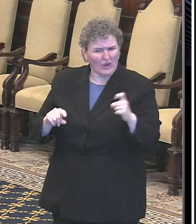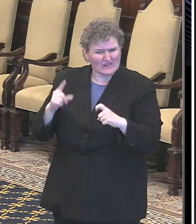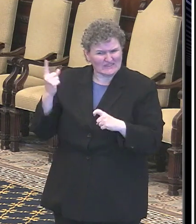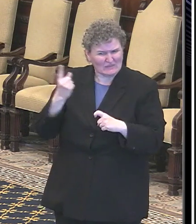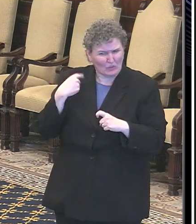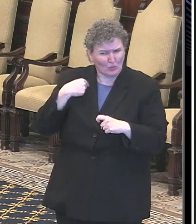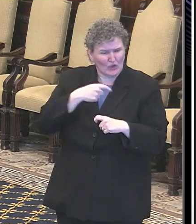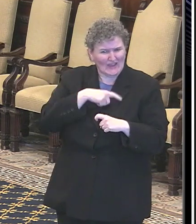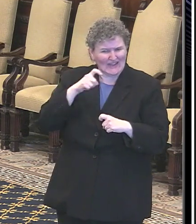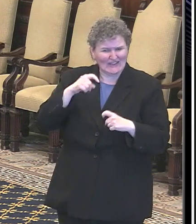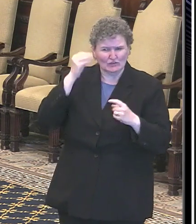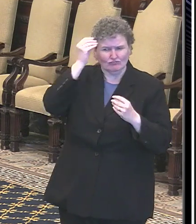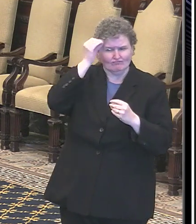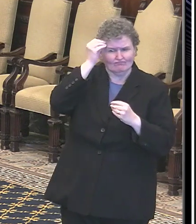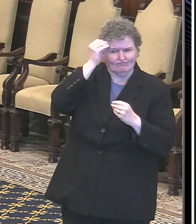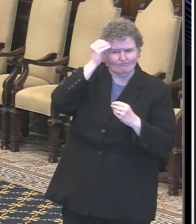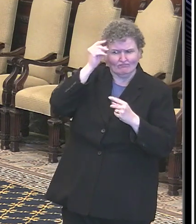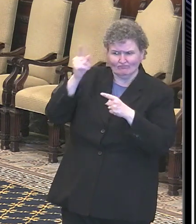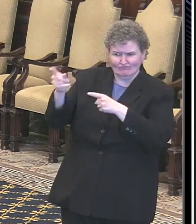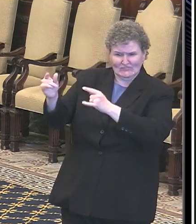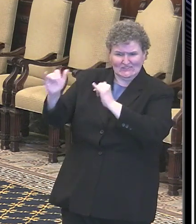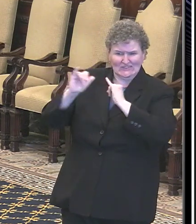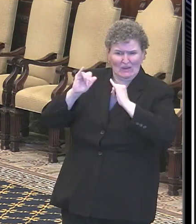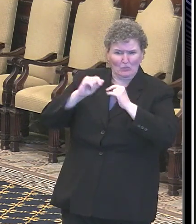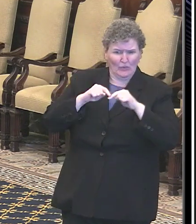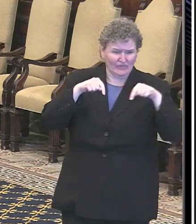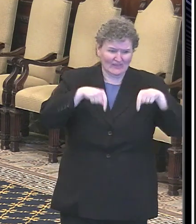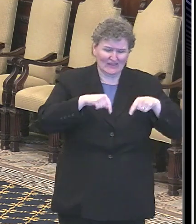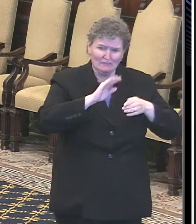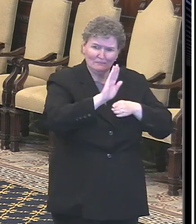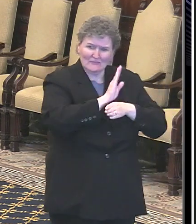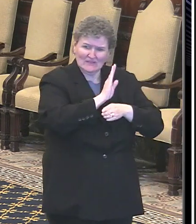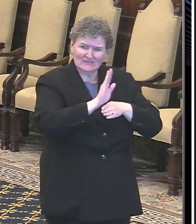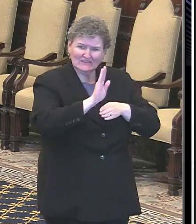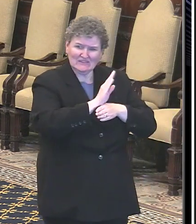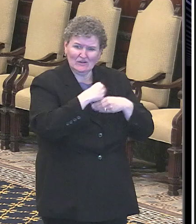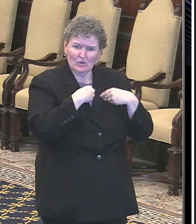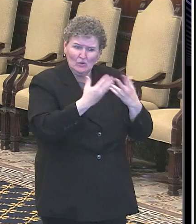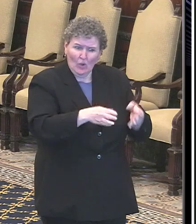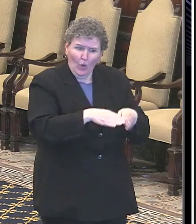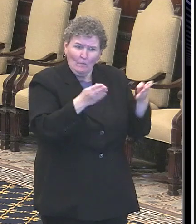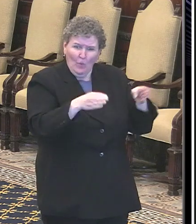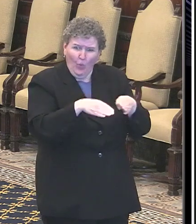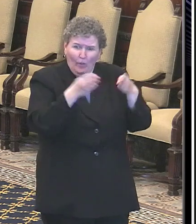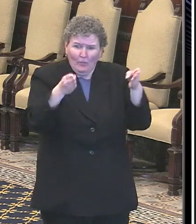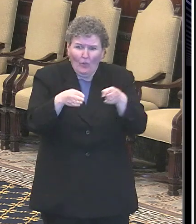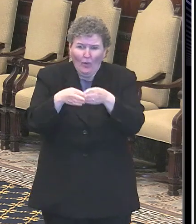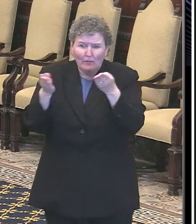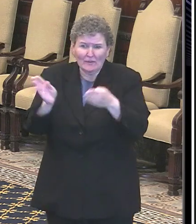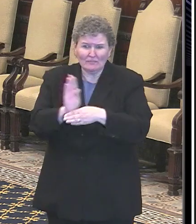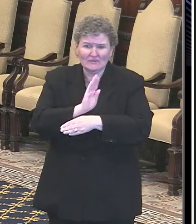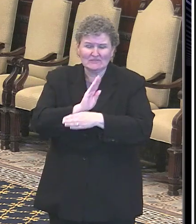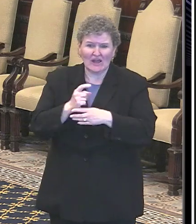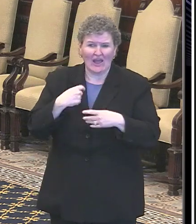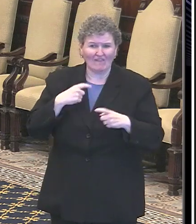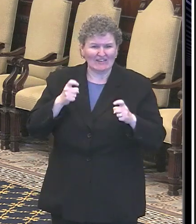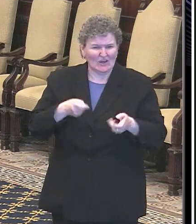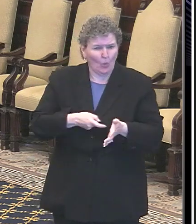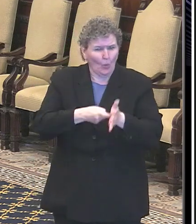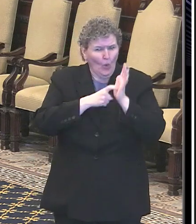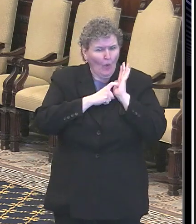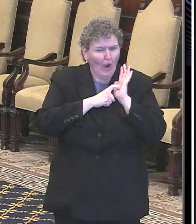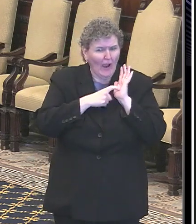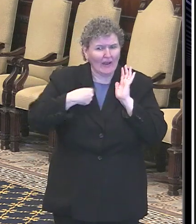thinking about? We're requiring business or allowing businesses to reopen. Are we requiring them to do air